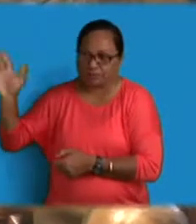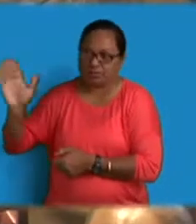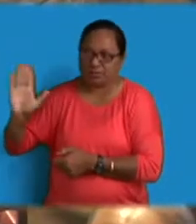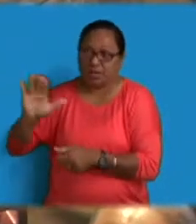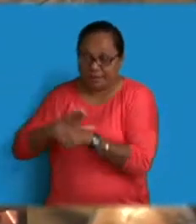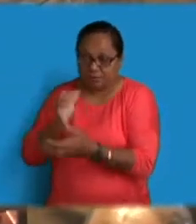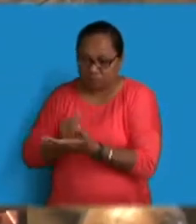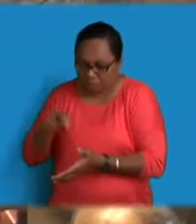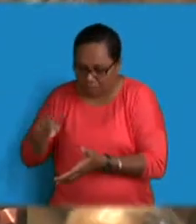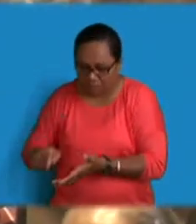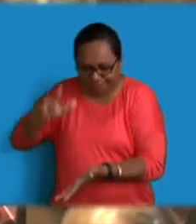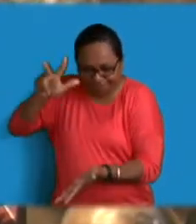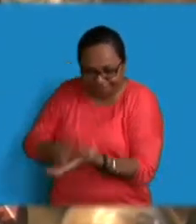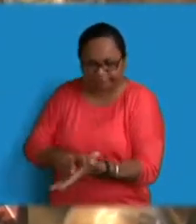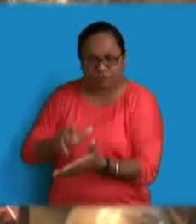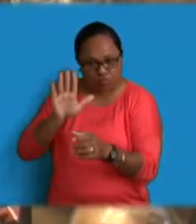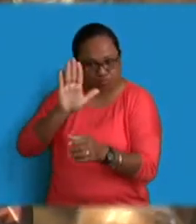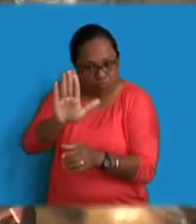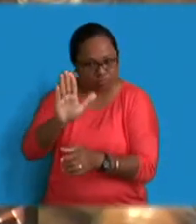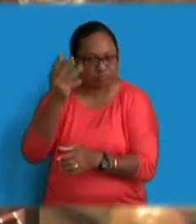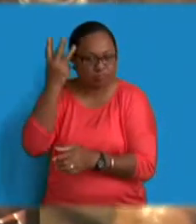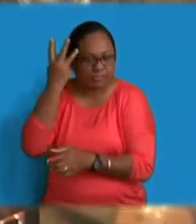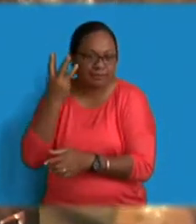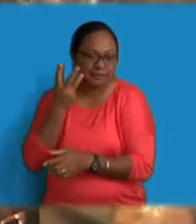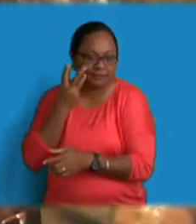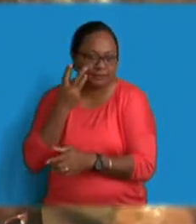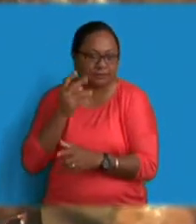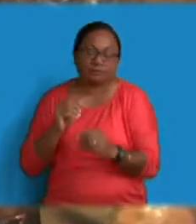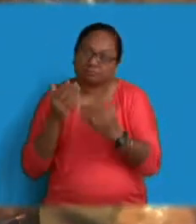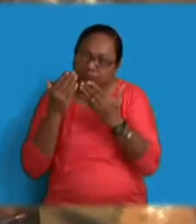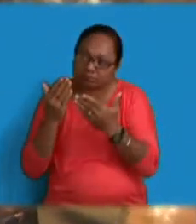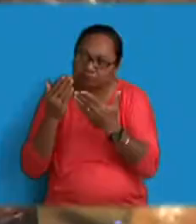rights. Thank you. Thank you, Honourable Minister.